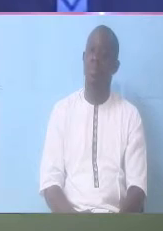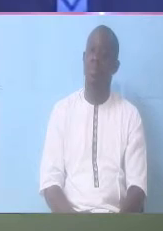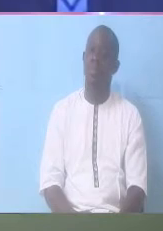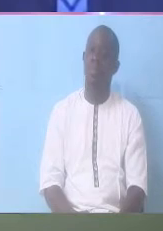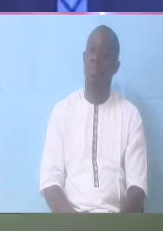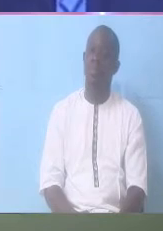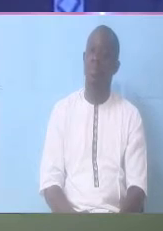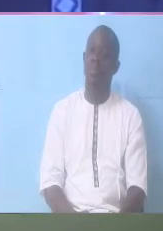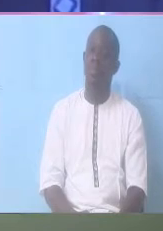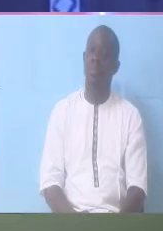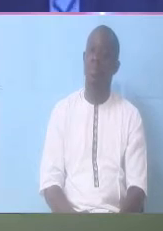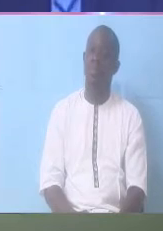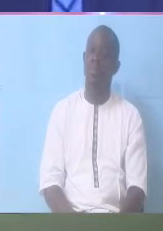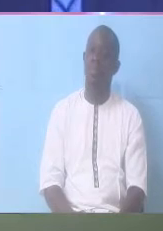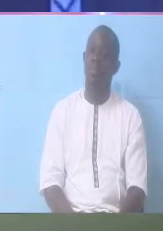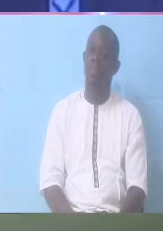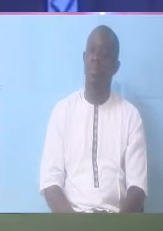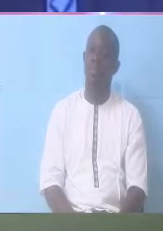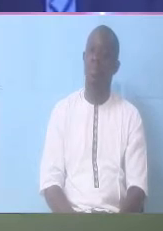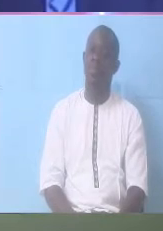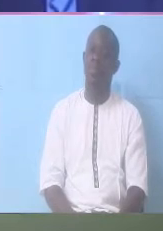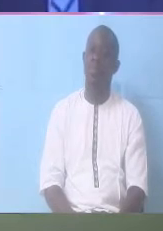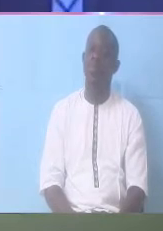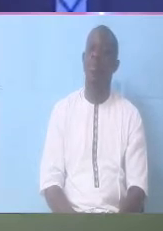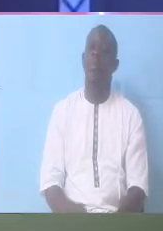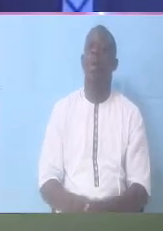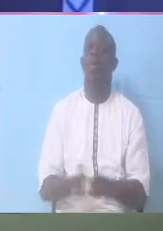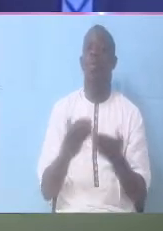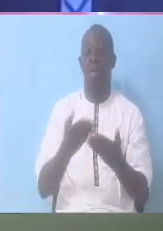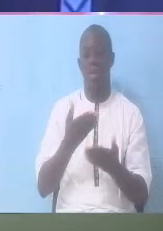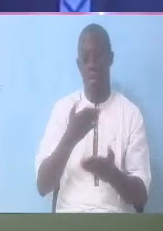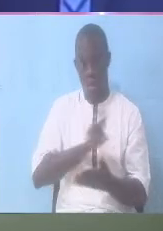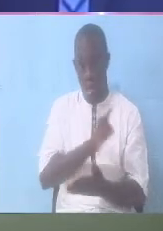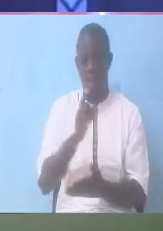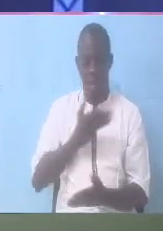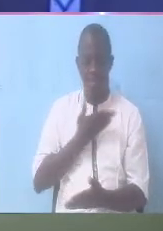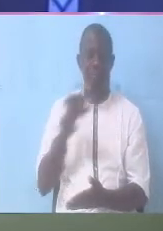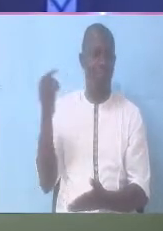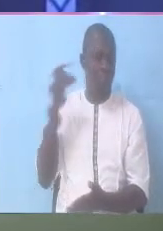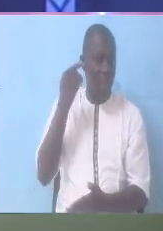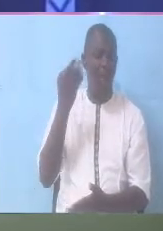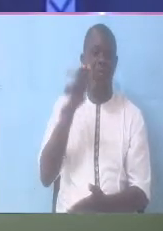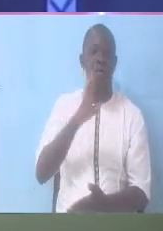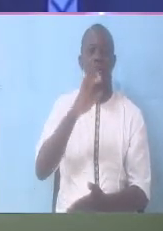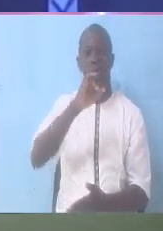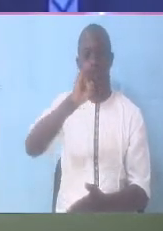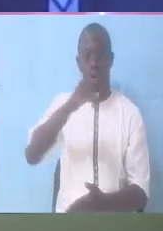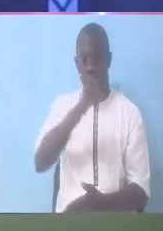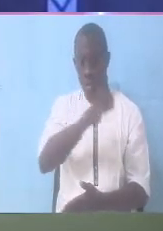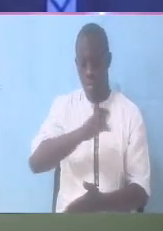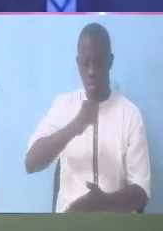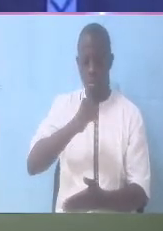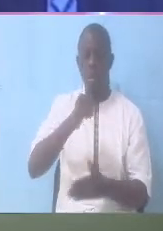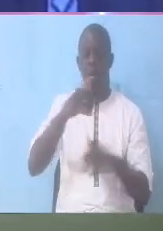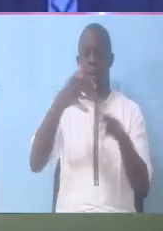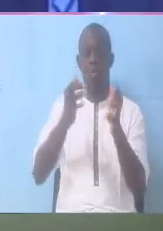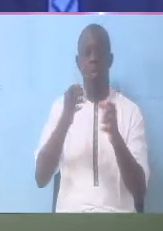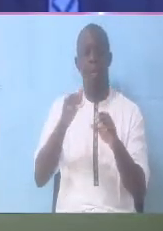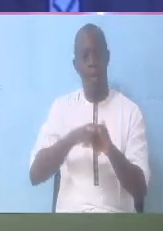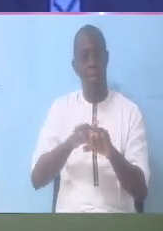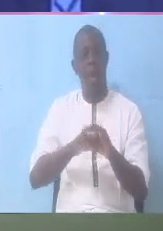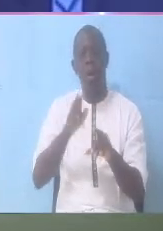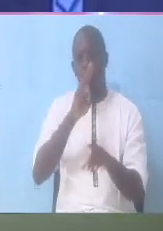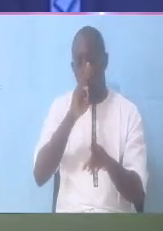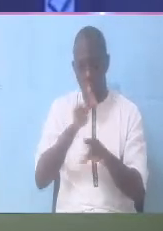utumo mabal lonna. Well, we have had the junglers. Na jonglers solu moy janne. They